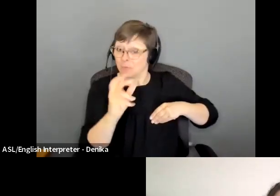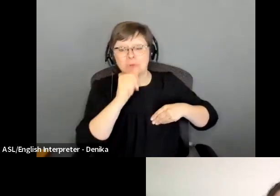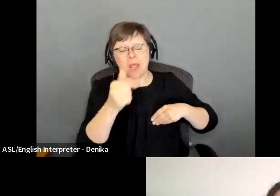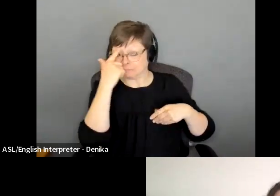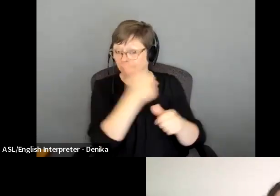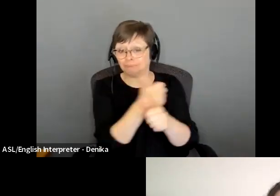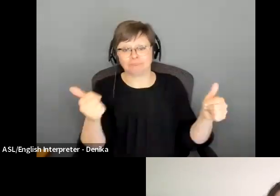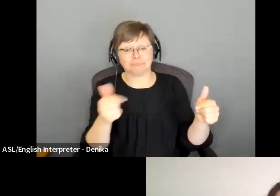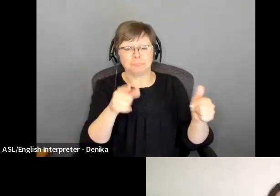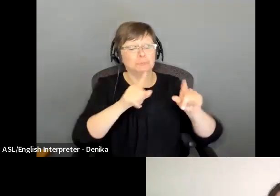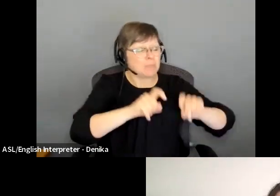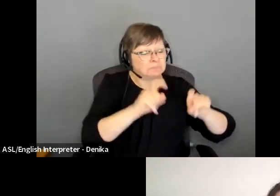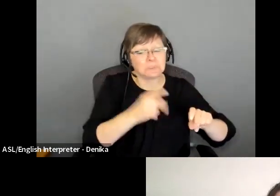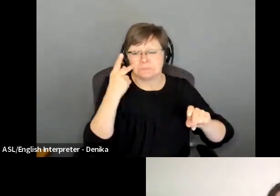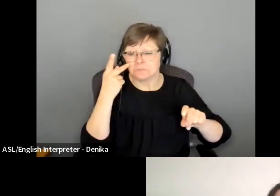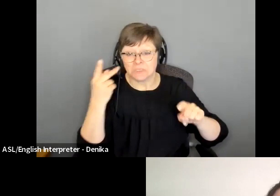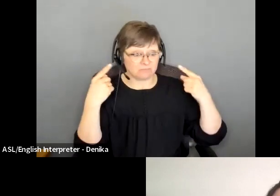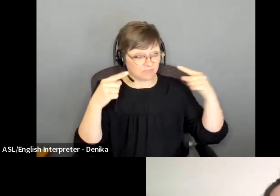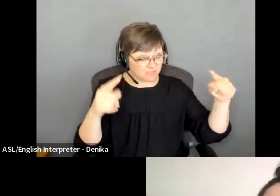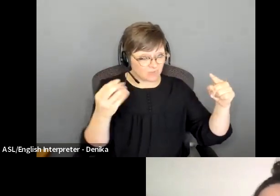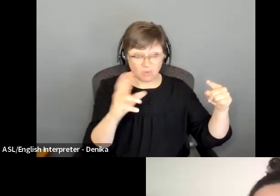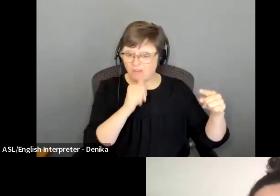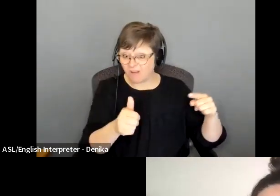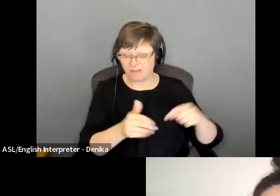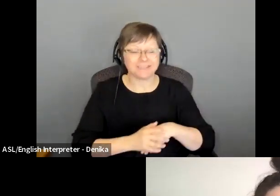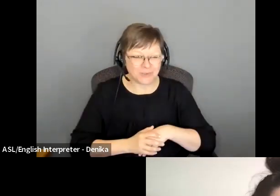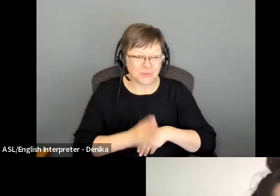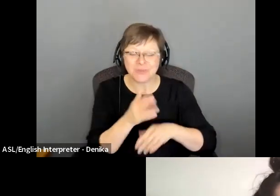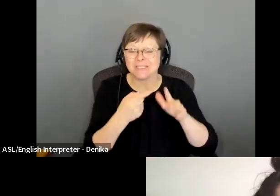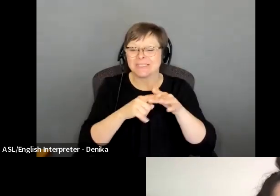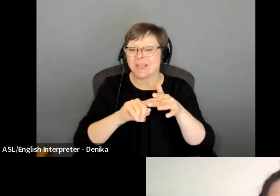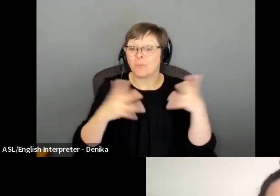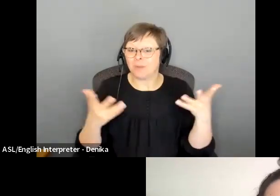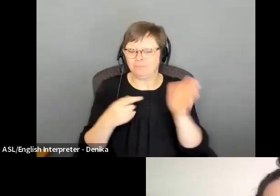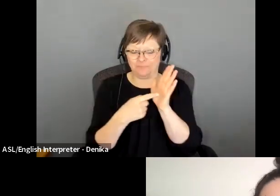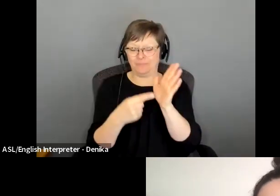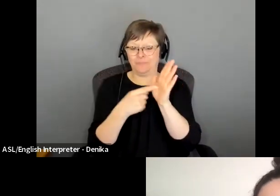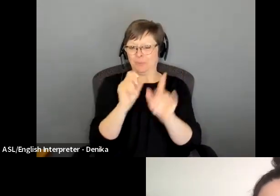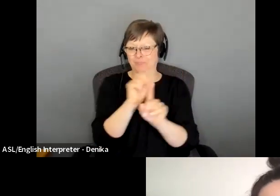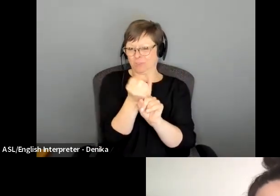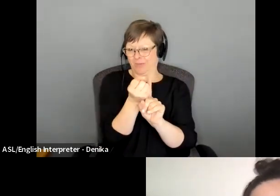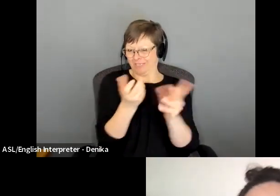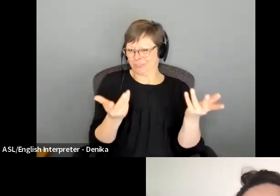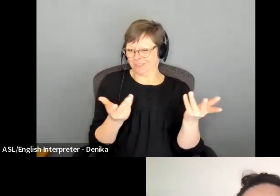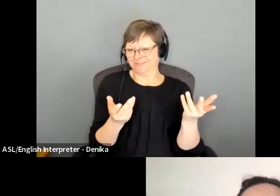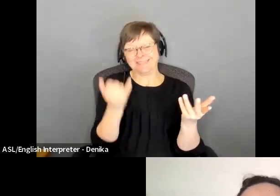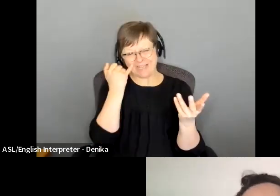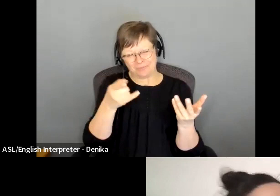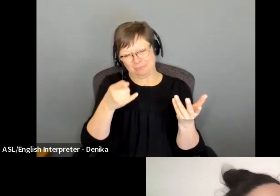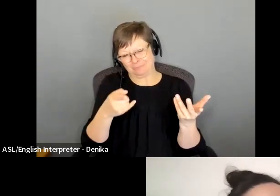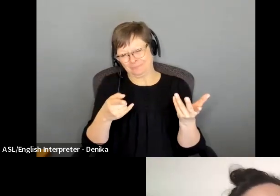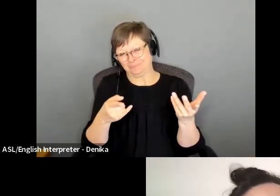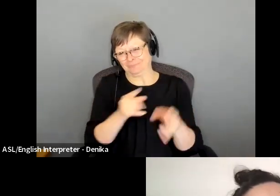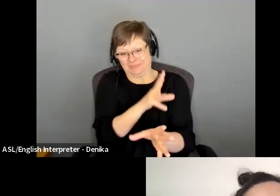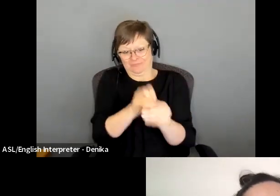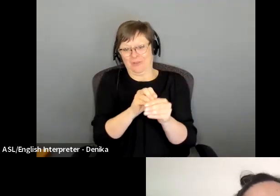test, and we'll see how these sort of work. And we're going to start with a sample scenario. If you've been with us before, we did this with a